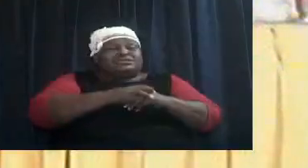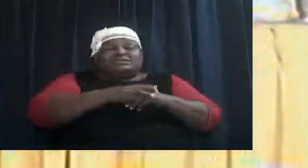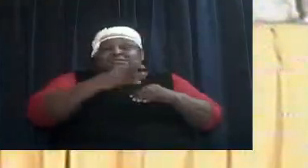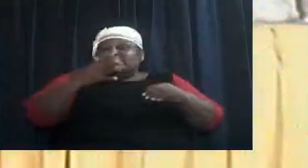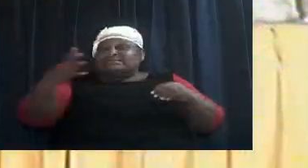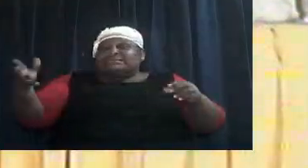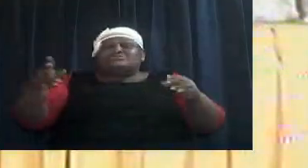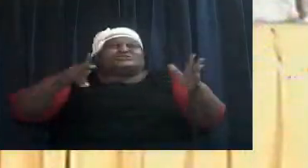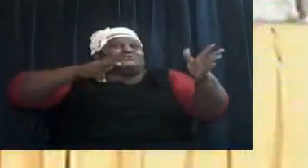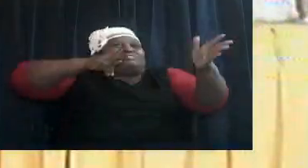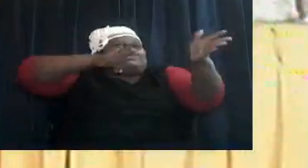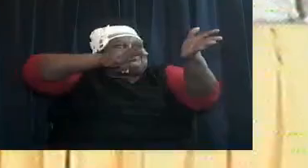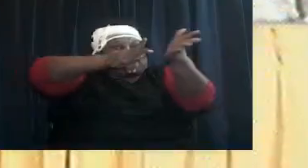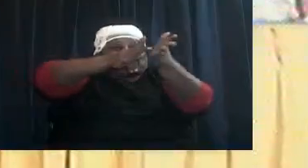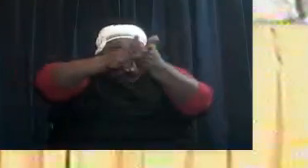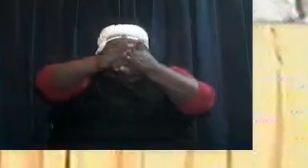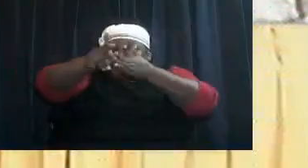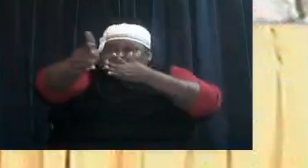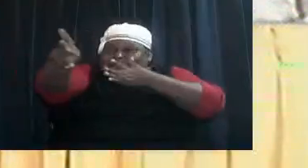just pure,